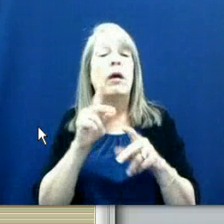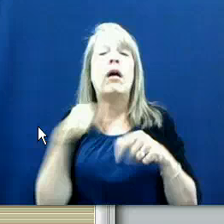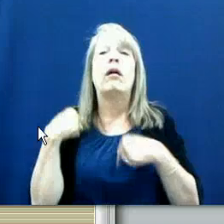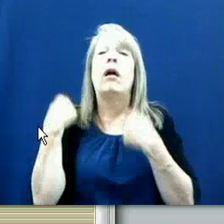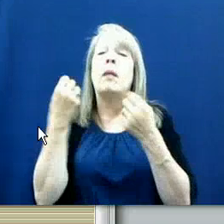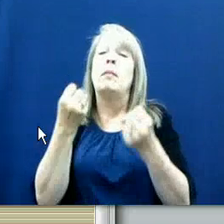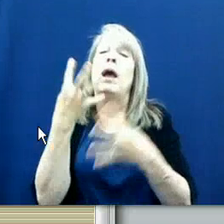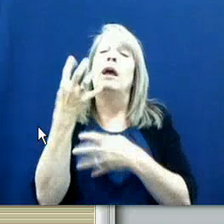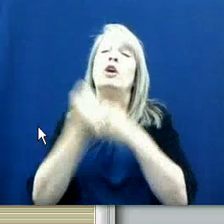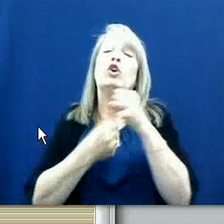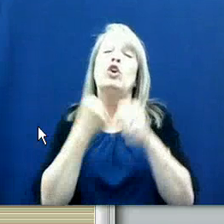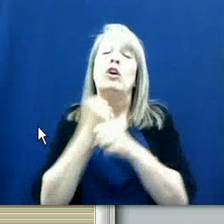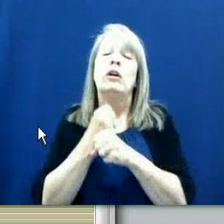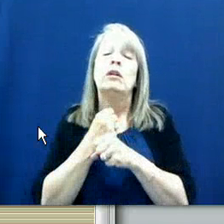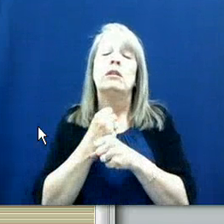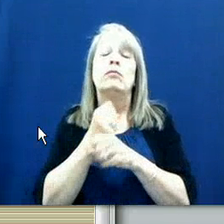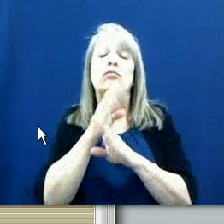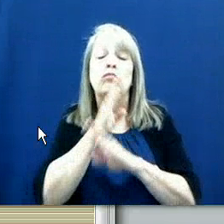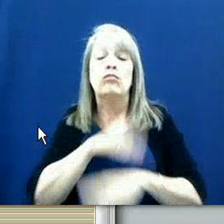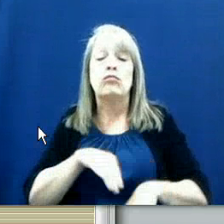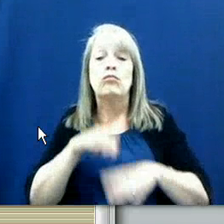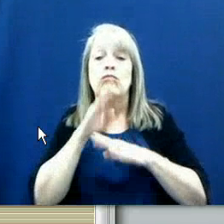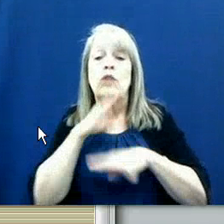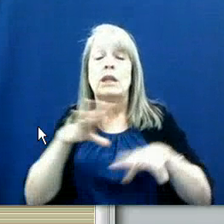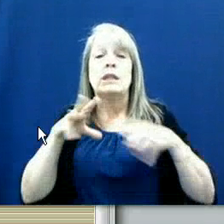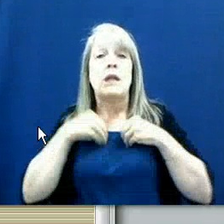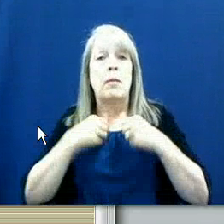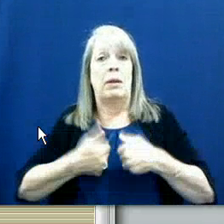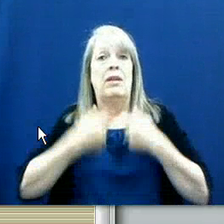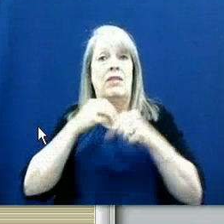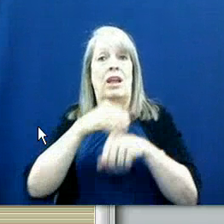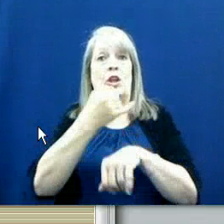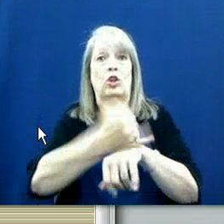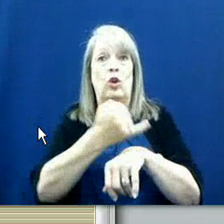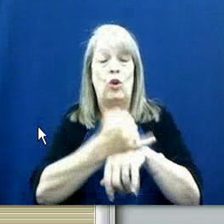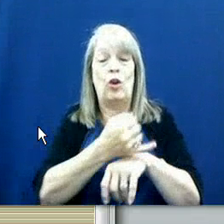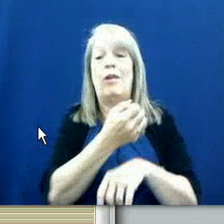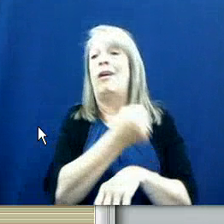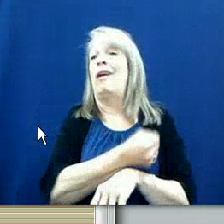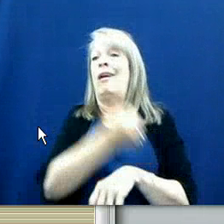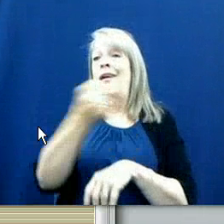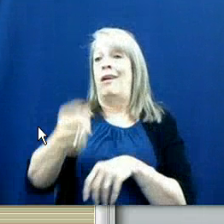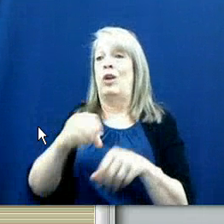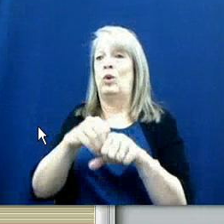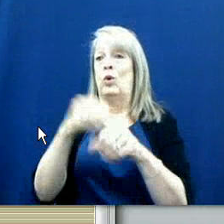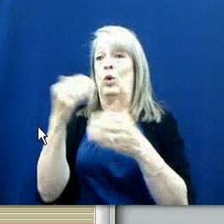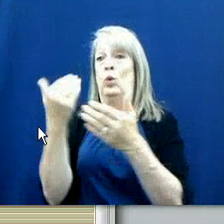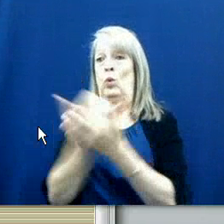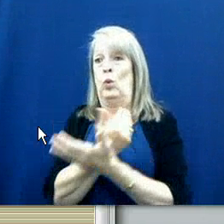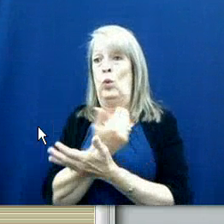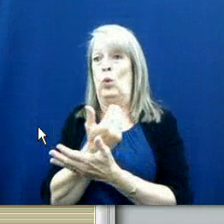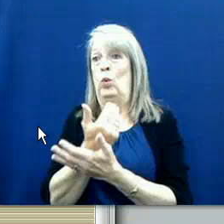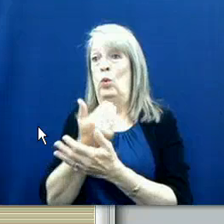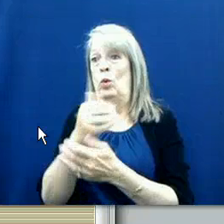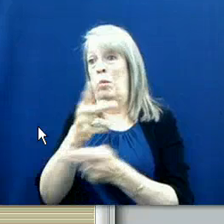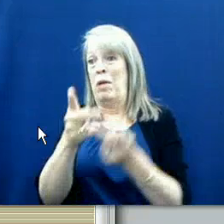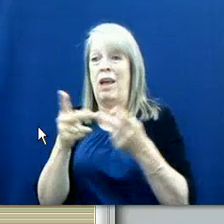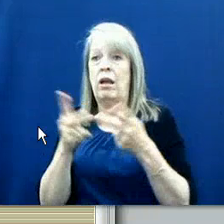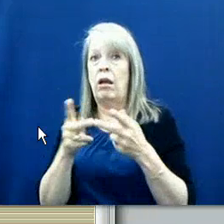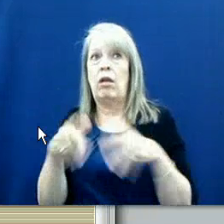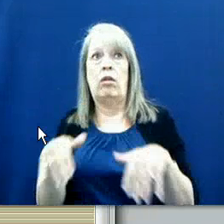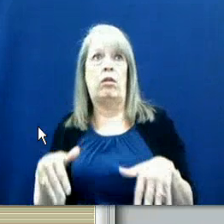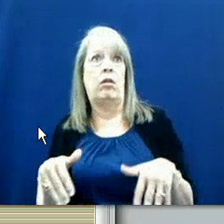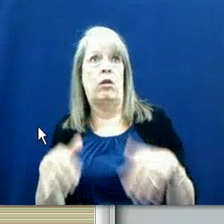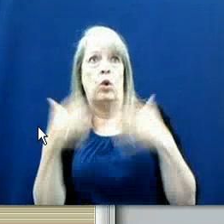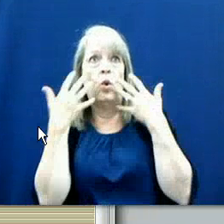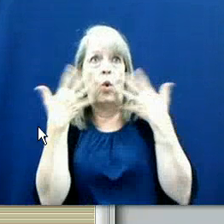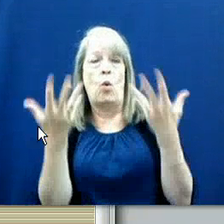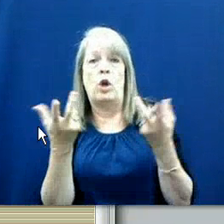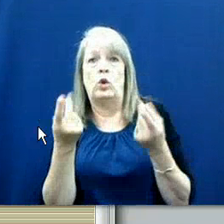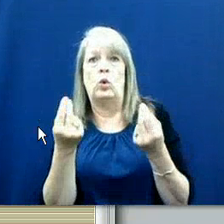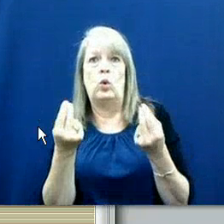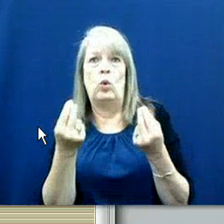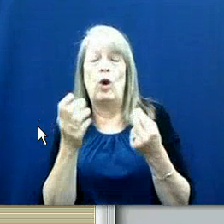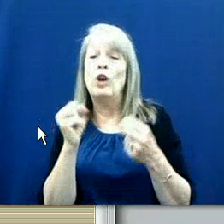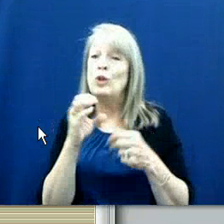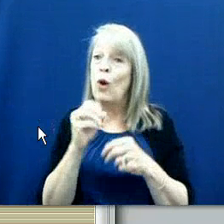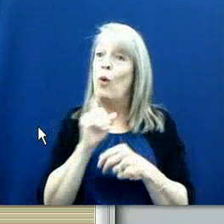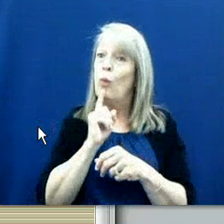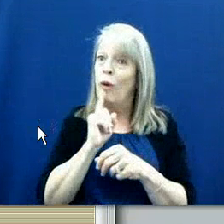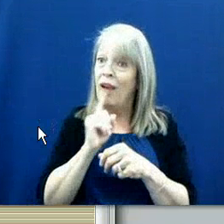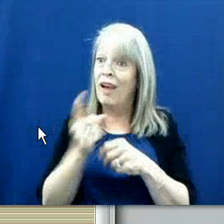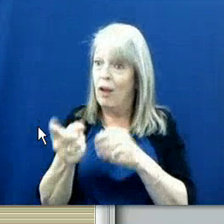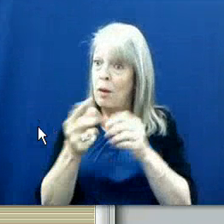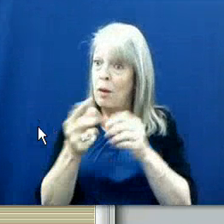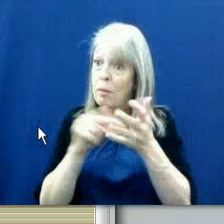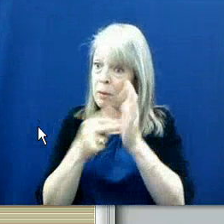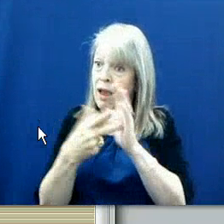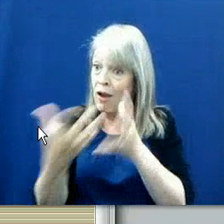passively in institutions, many people living in the new facilities didn't know what else to do. Instead of creating community